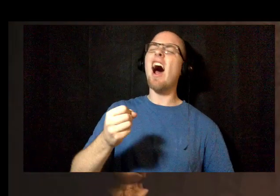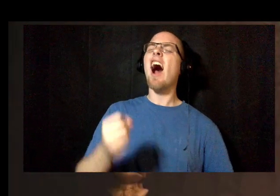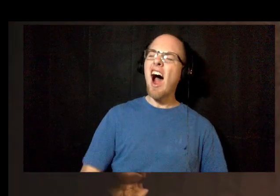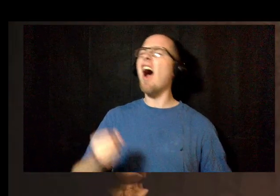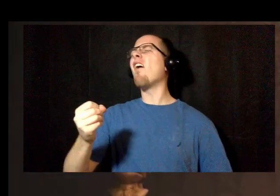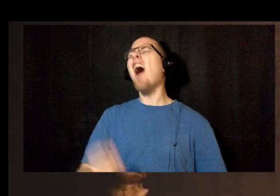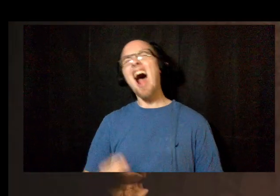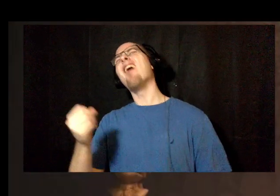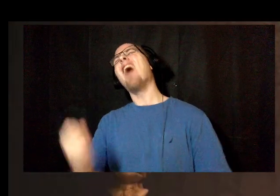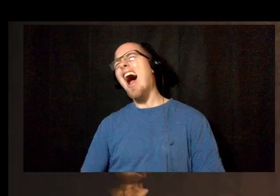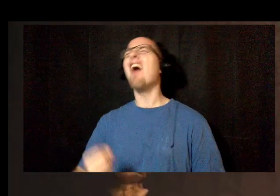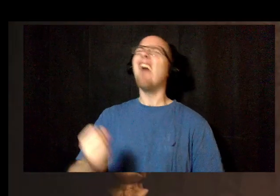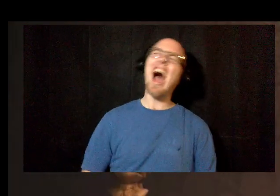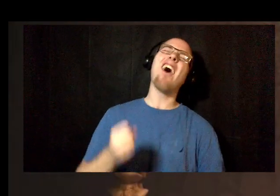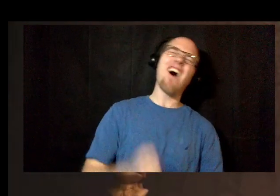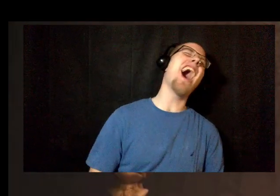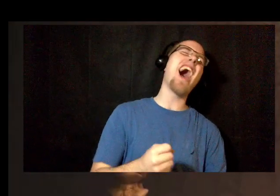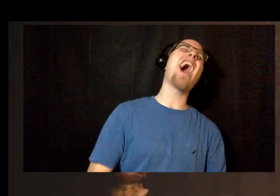Like, no!